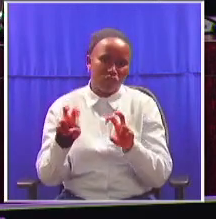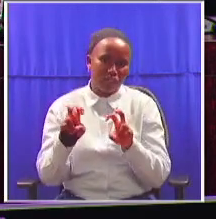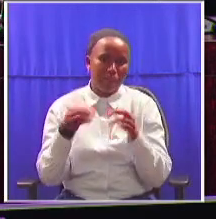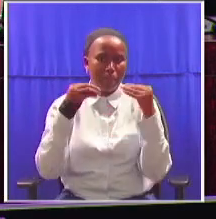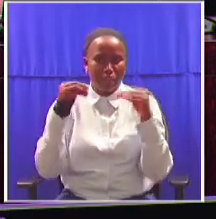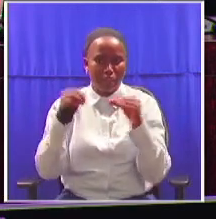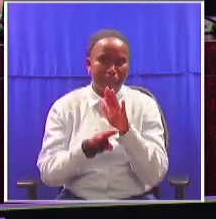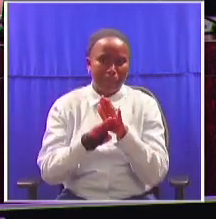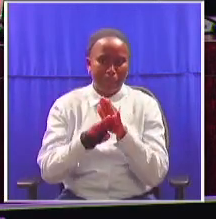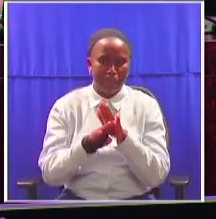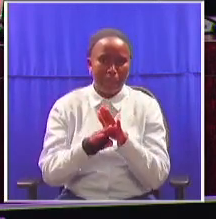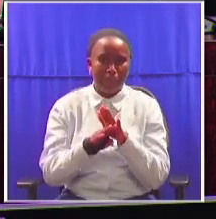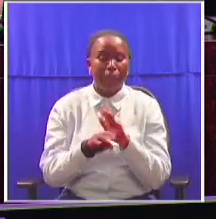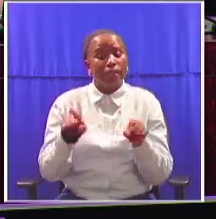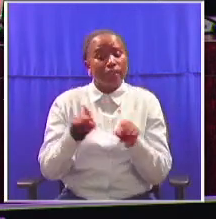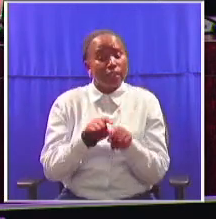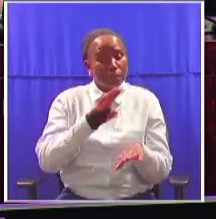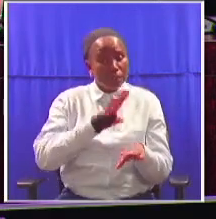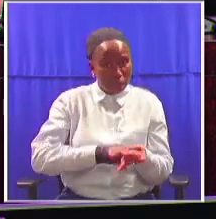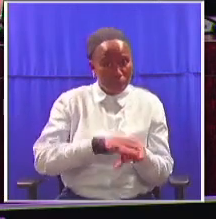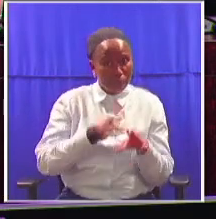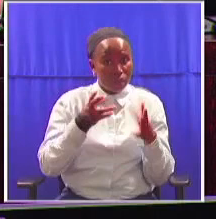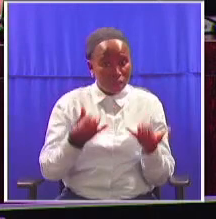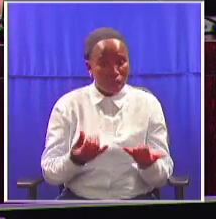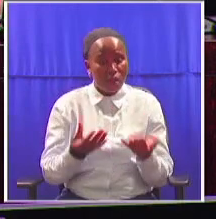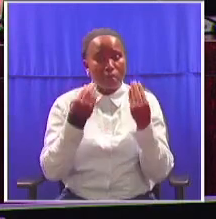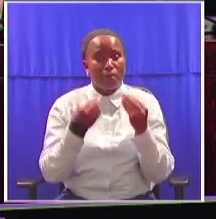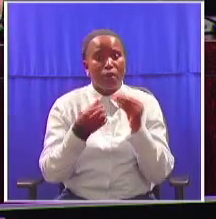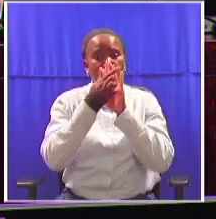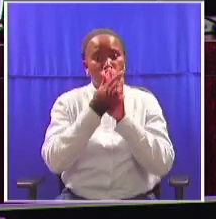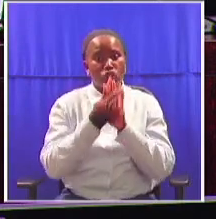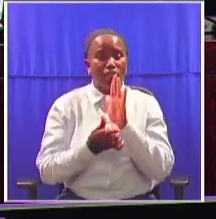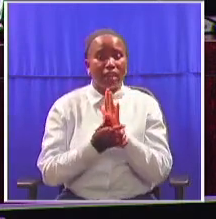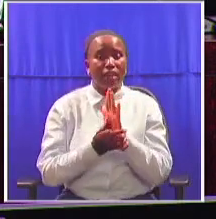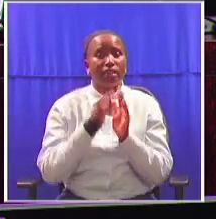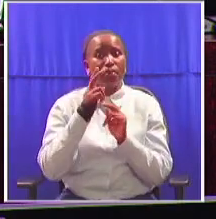Finally, we are pursuing sweeping legislative reform to end